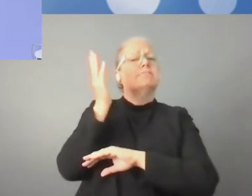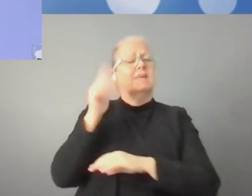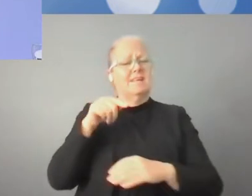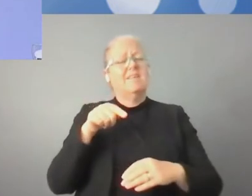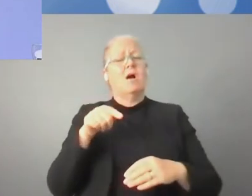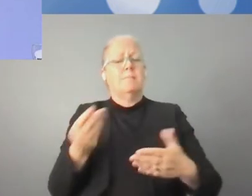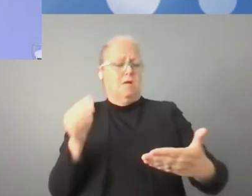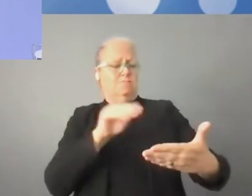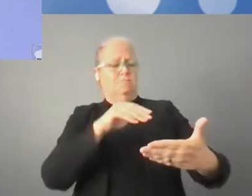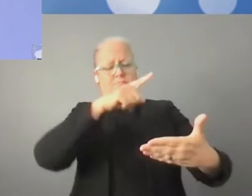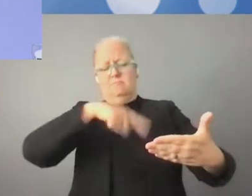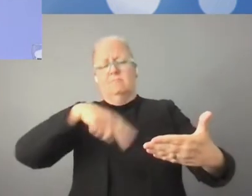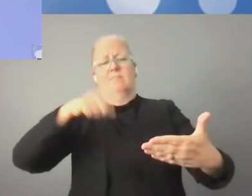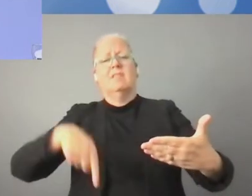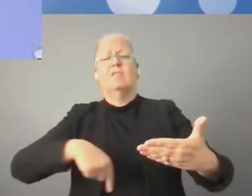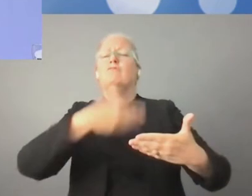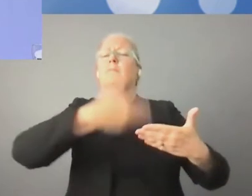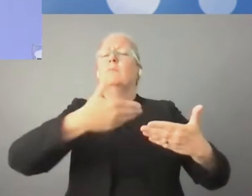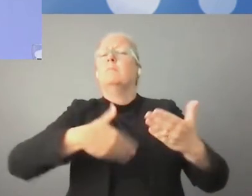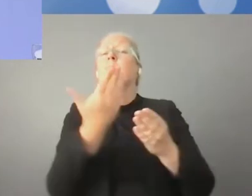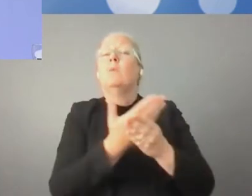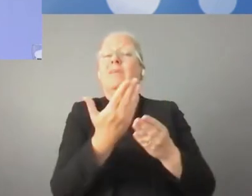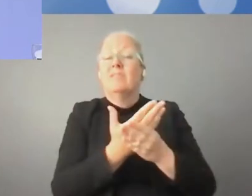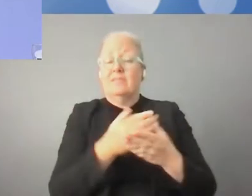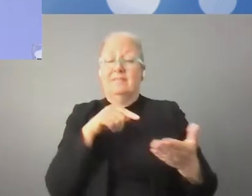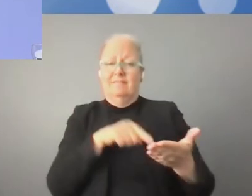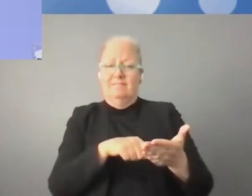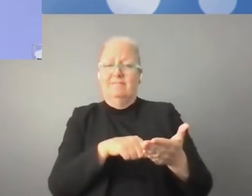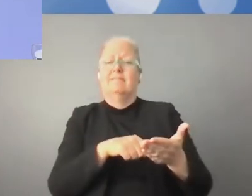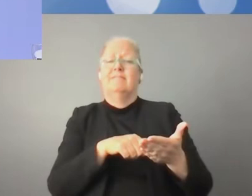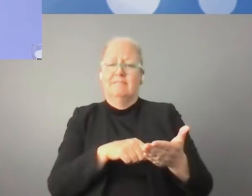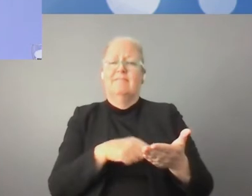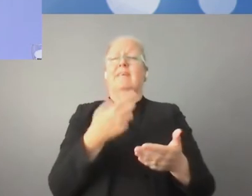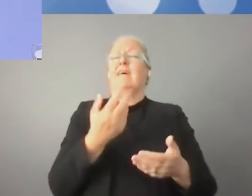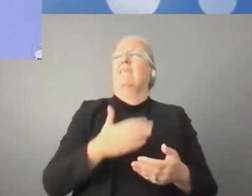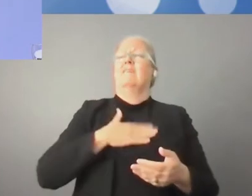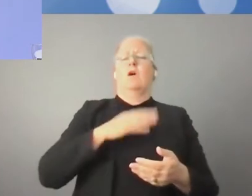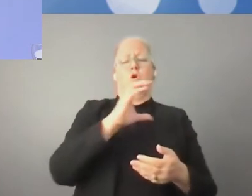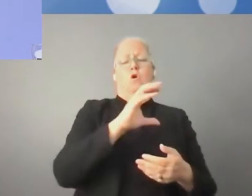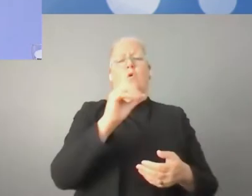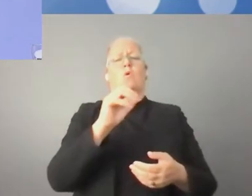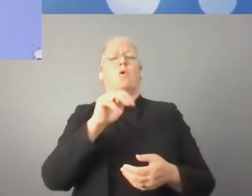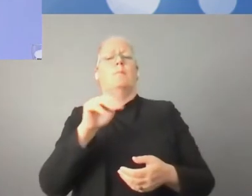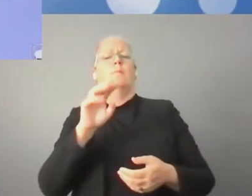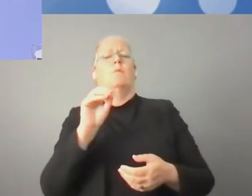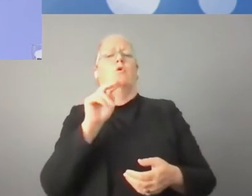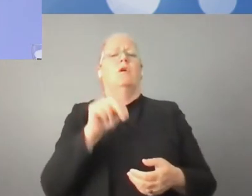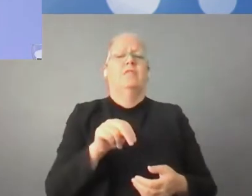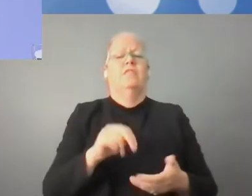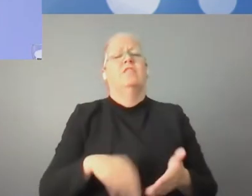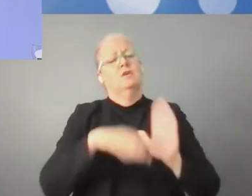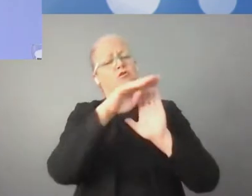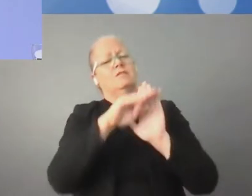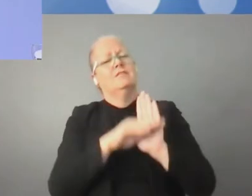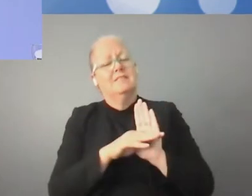common agenda and in that one you have the cross-cutting theme of a